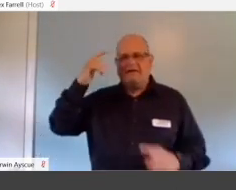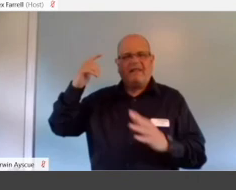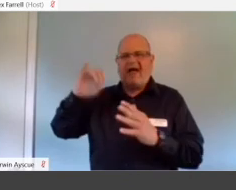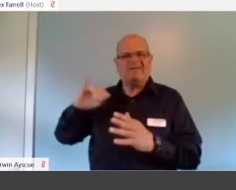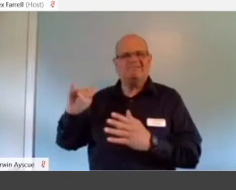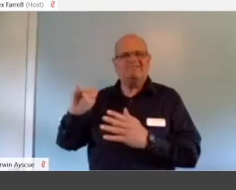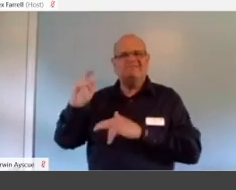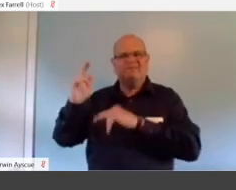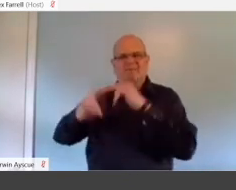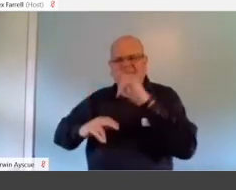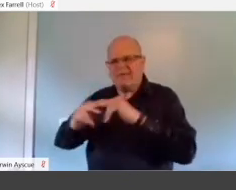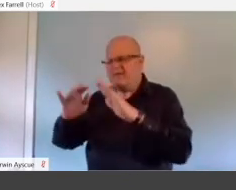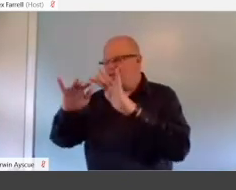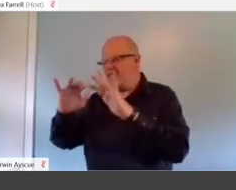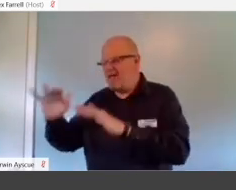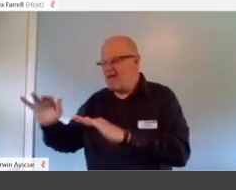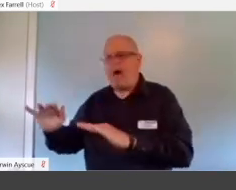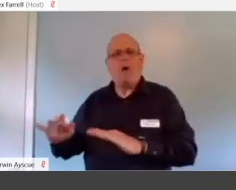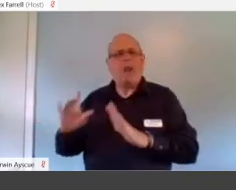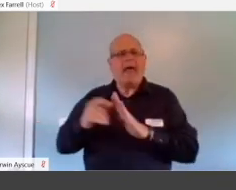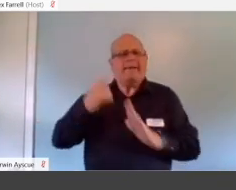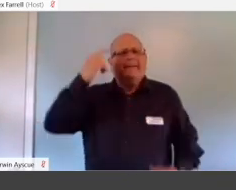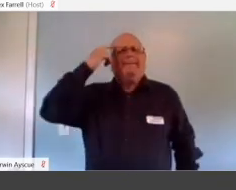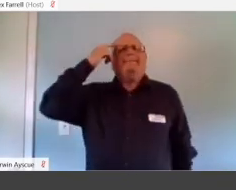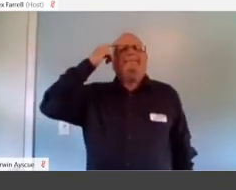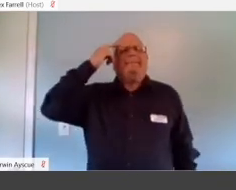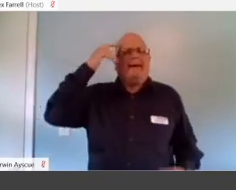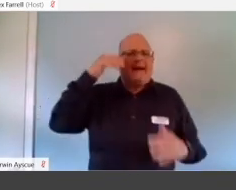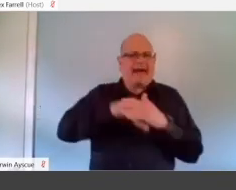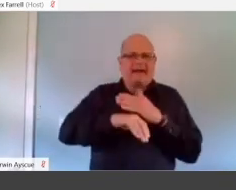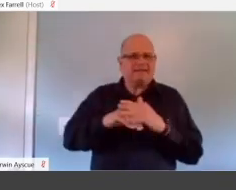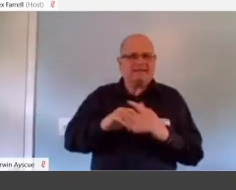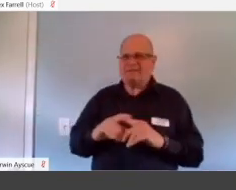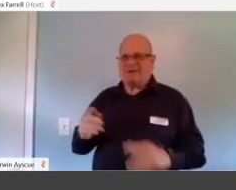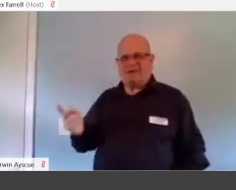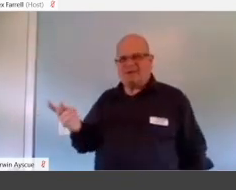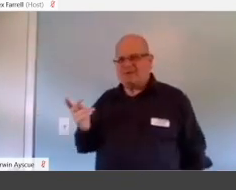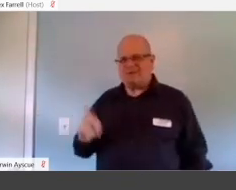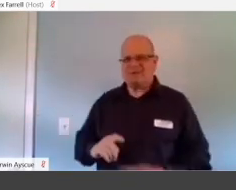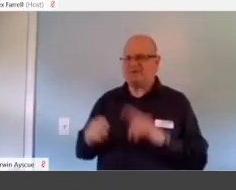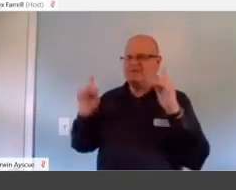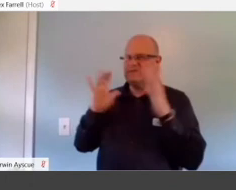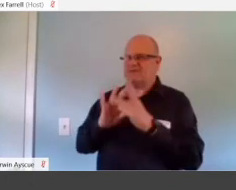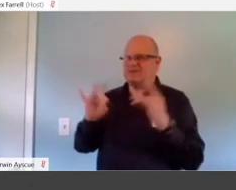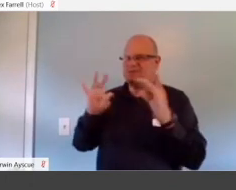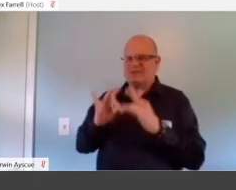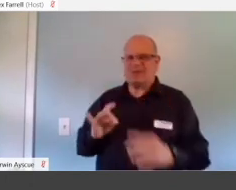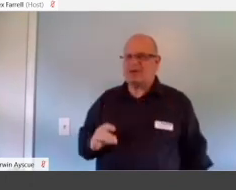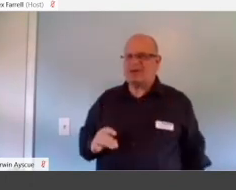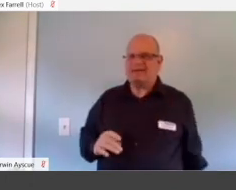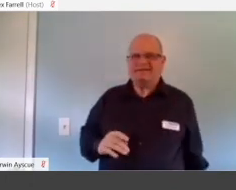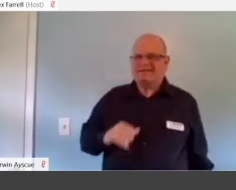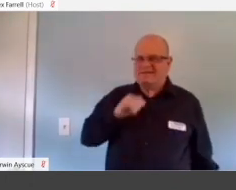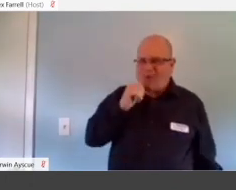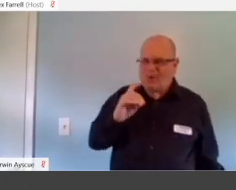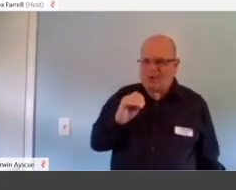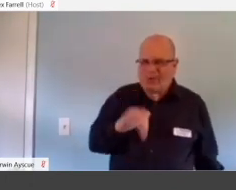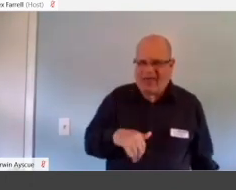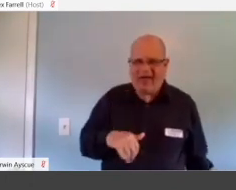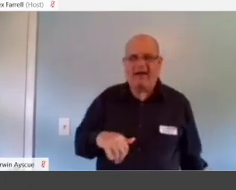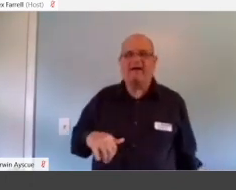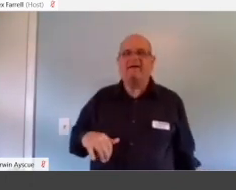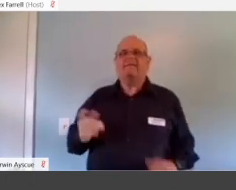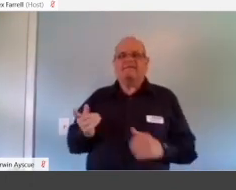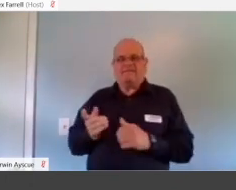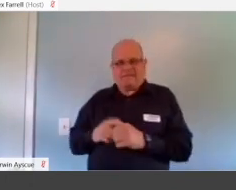something and then they say, well, then how can I make it accessible? But from what you two are saying, it's don't think like that. Think of it as in